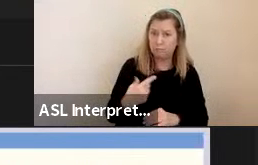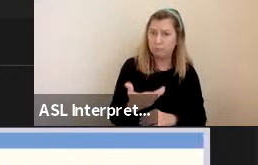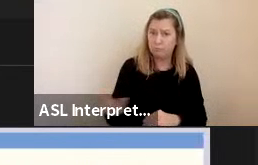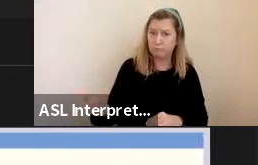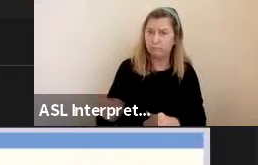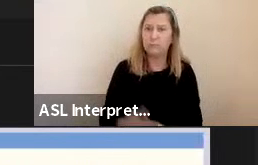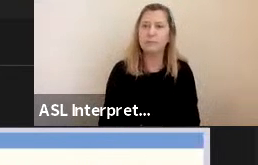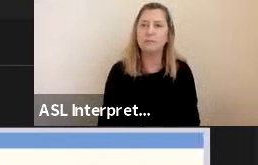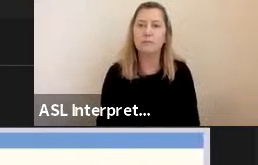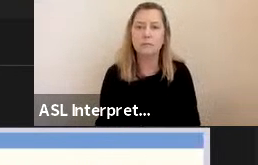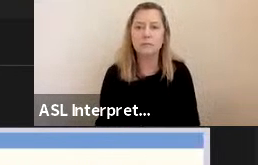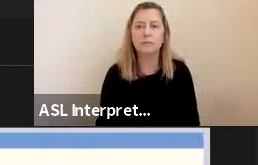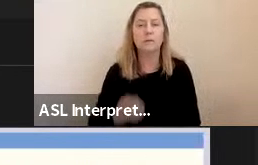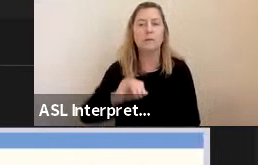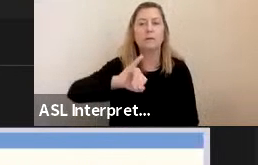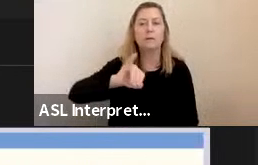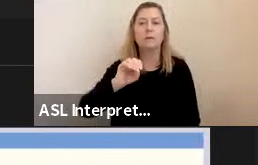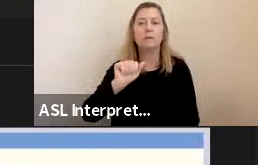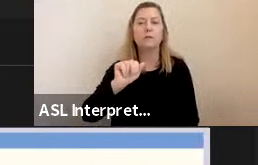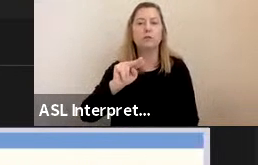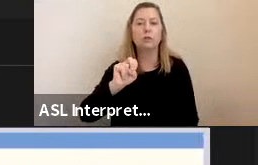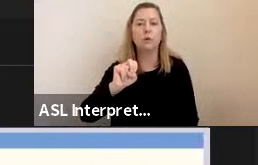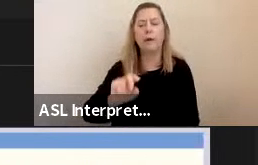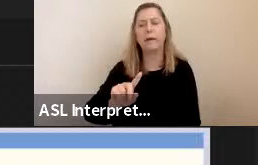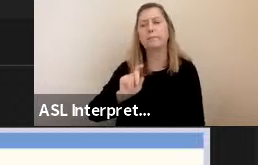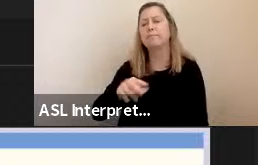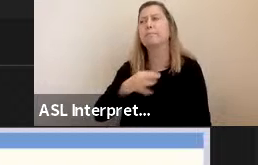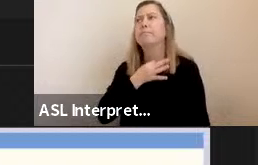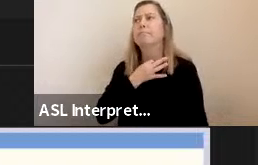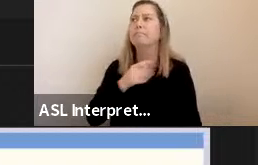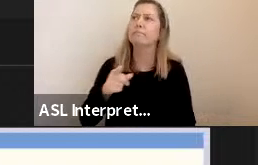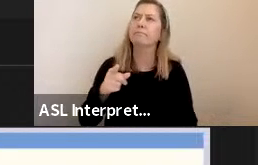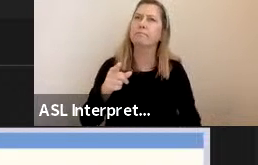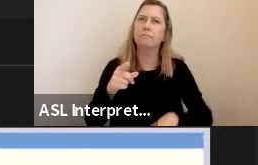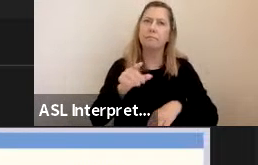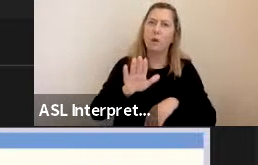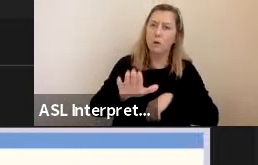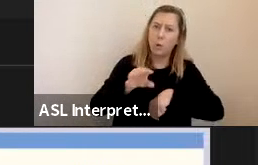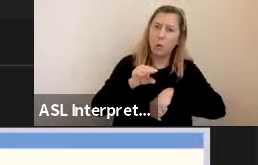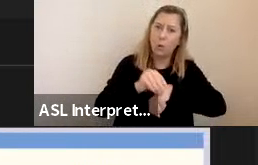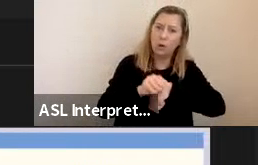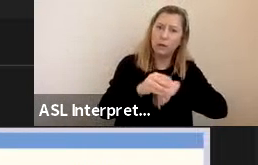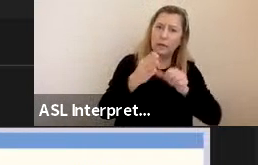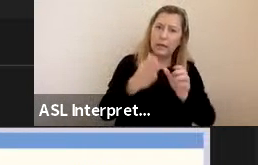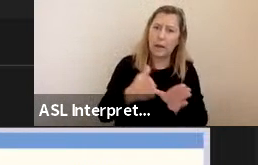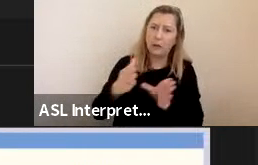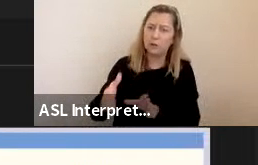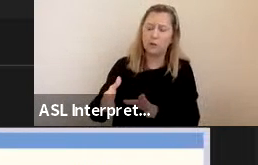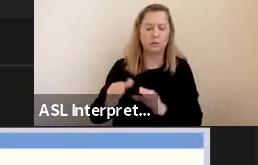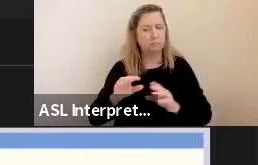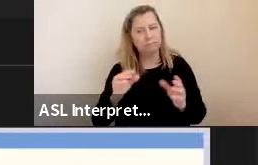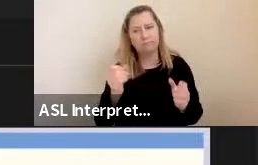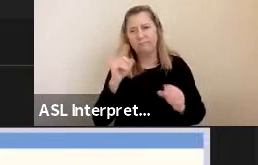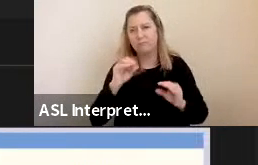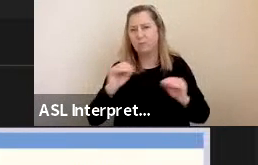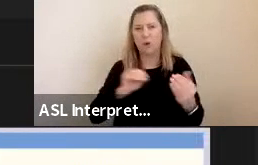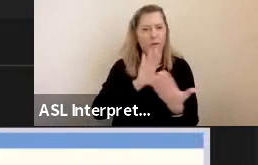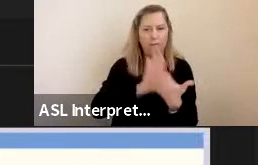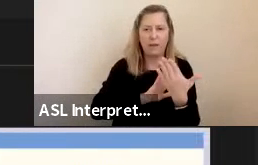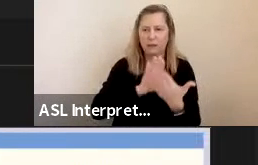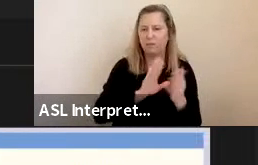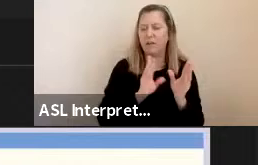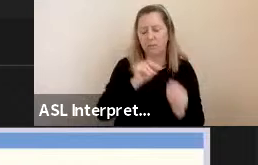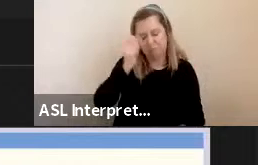Dee Dee, this is Joanne. With the counselors, again, not doing the face-to-face meetings, which we